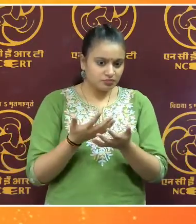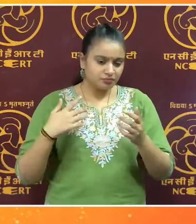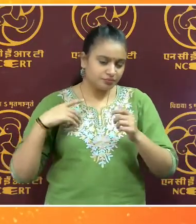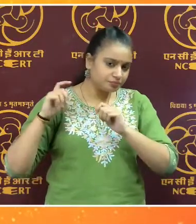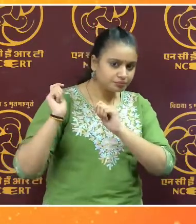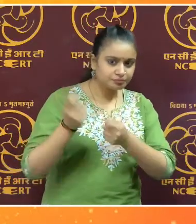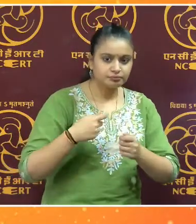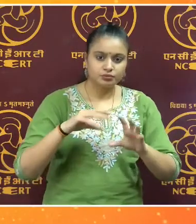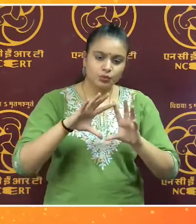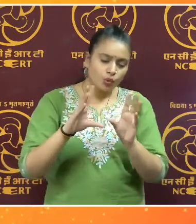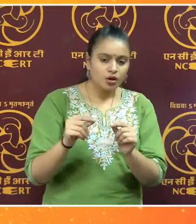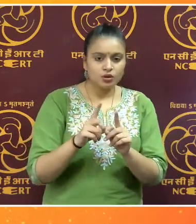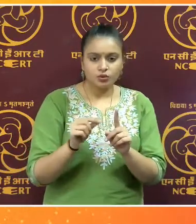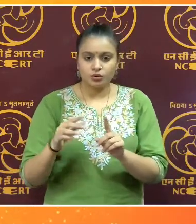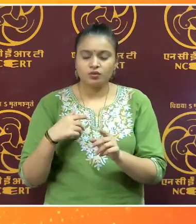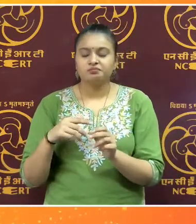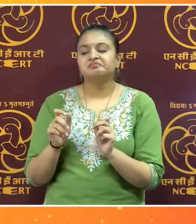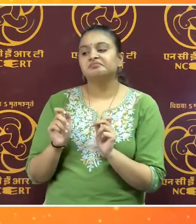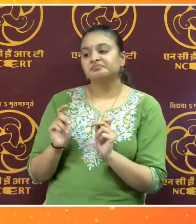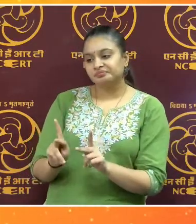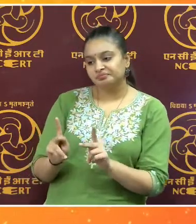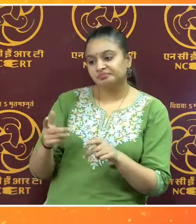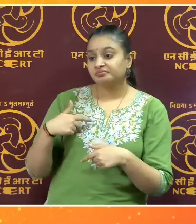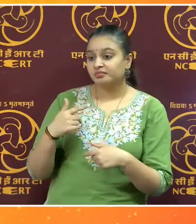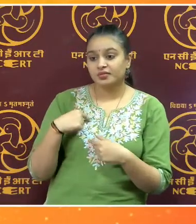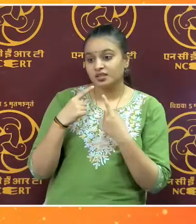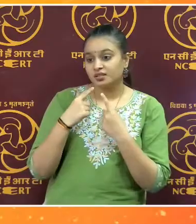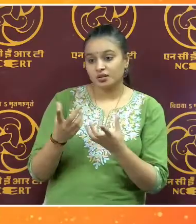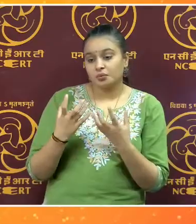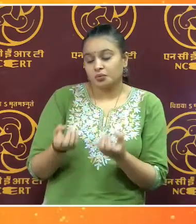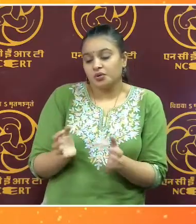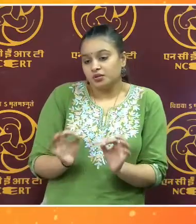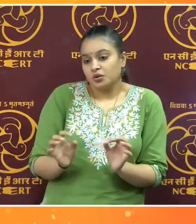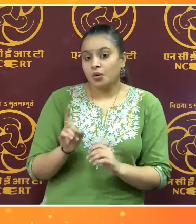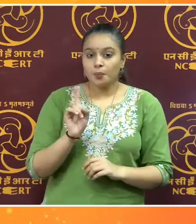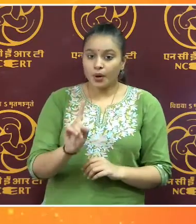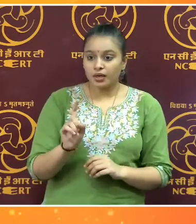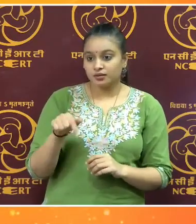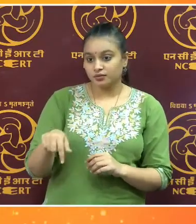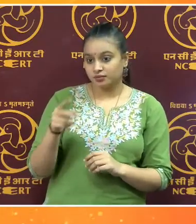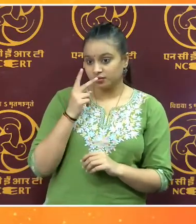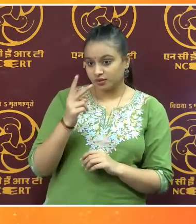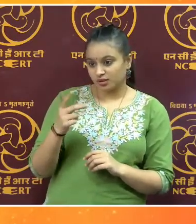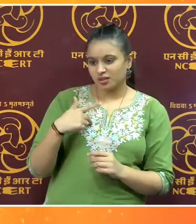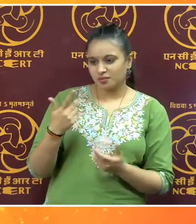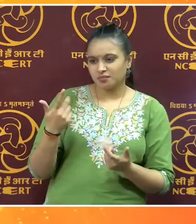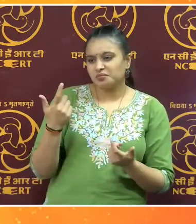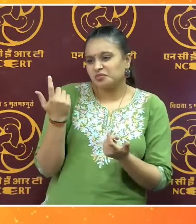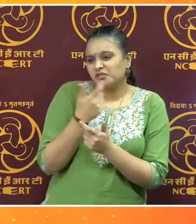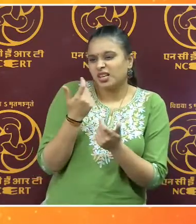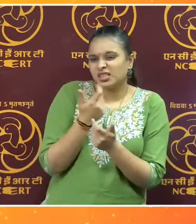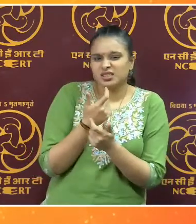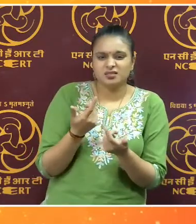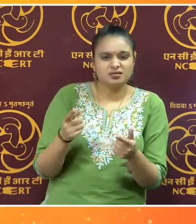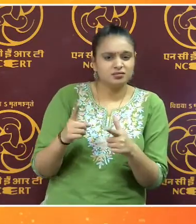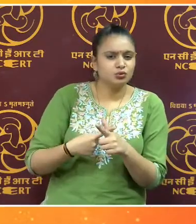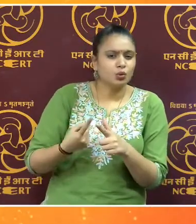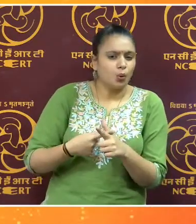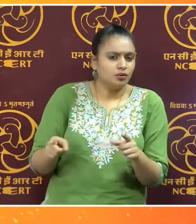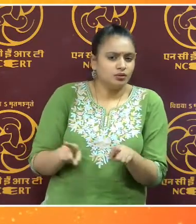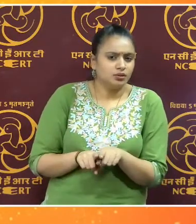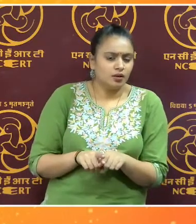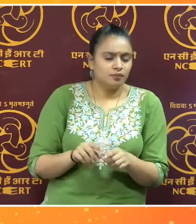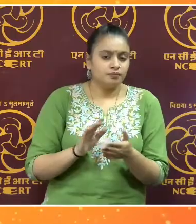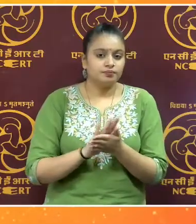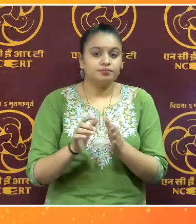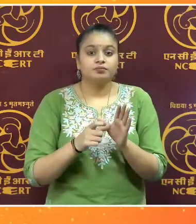about. Okay, although I don't have much to say on that, but it does seem a little funny to me. Now, Hari